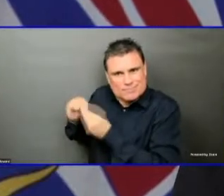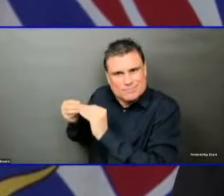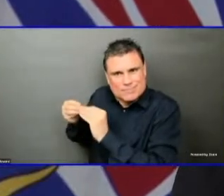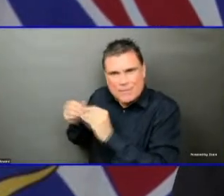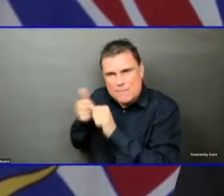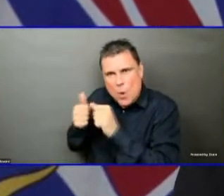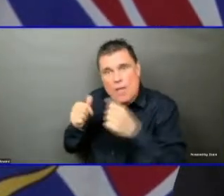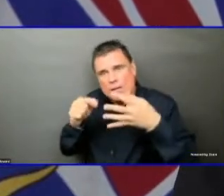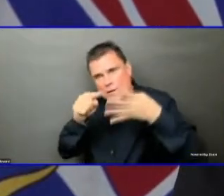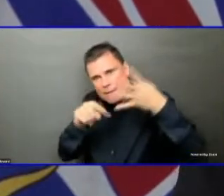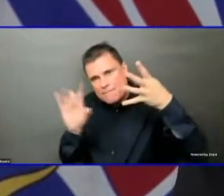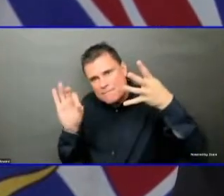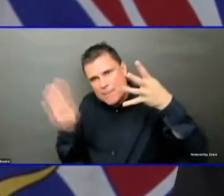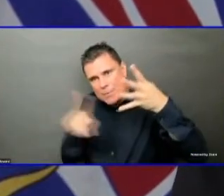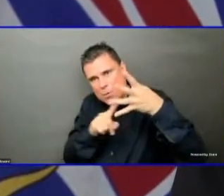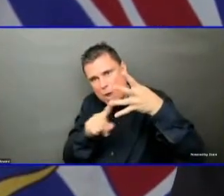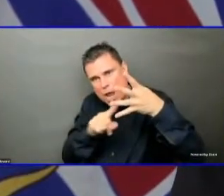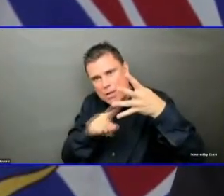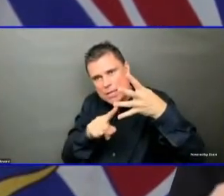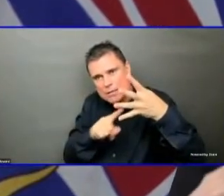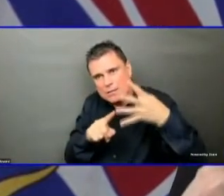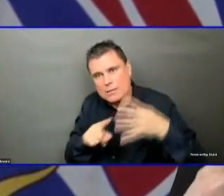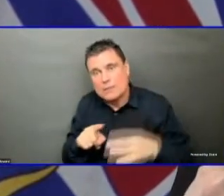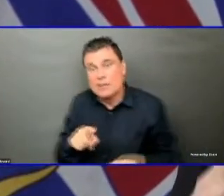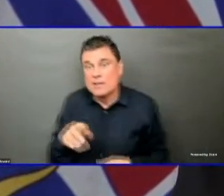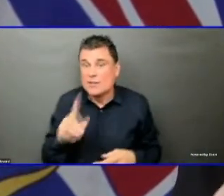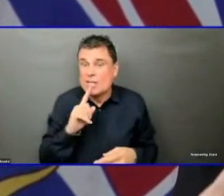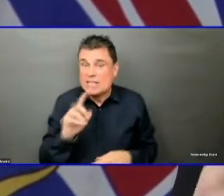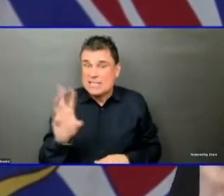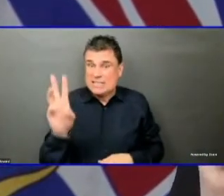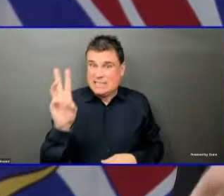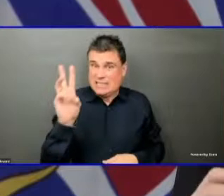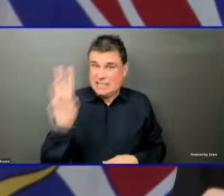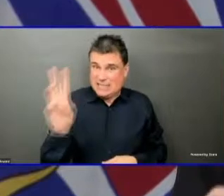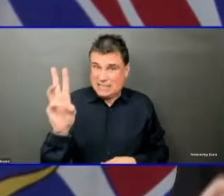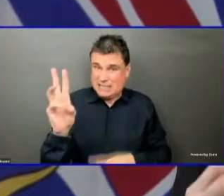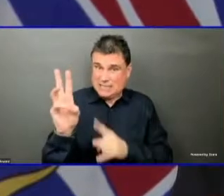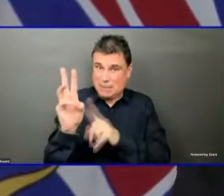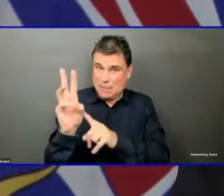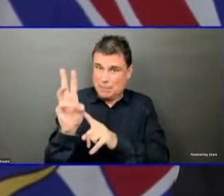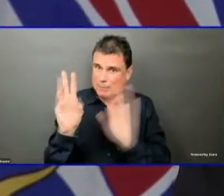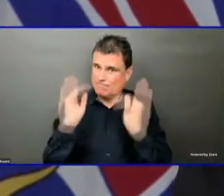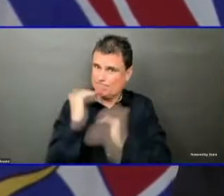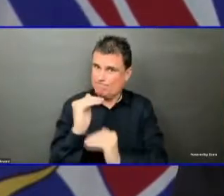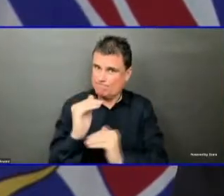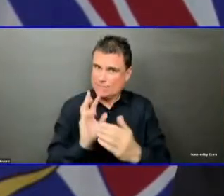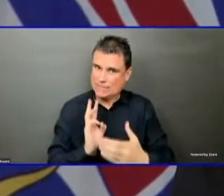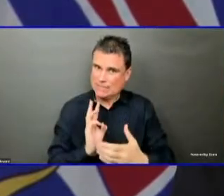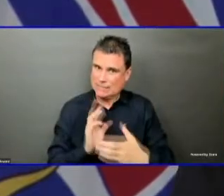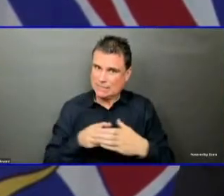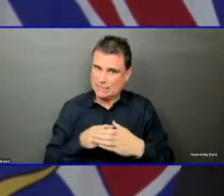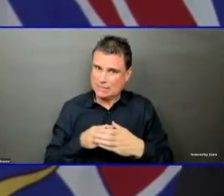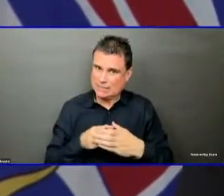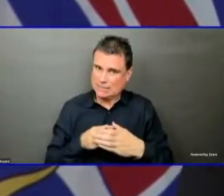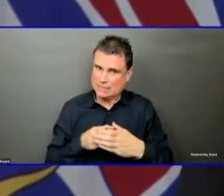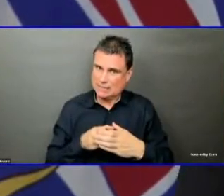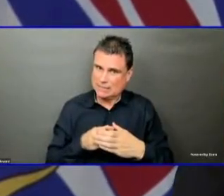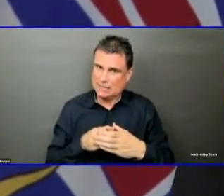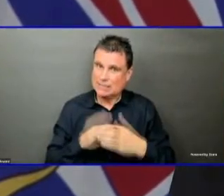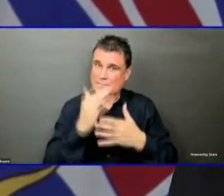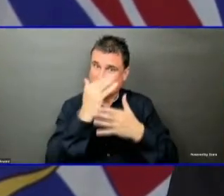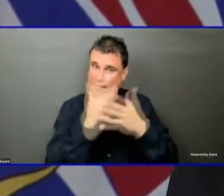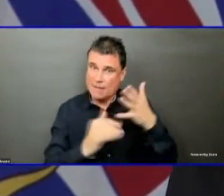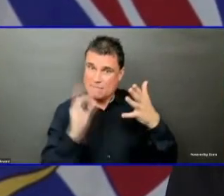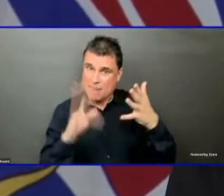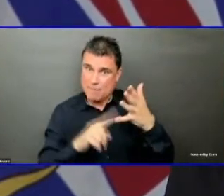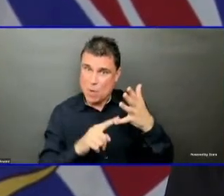group of people, whether that's our grandparents, close family, or a close single group of friends. Staying small,